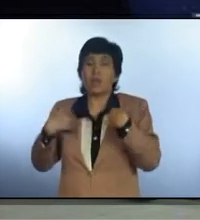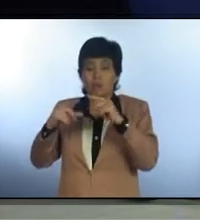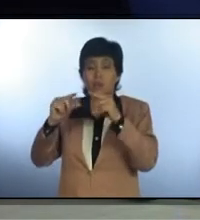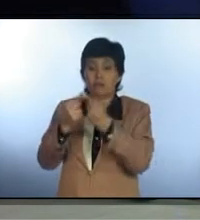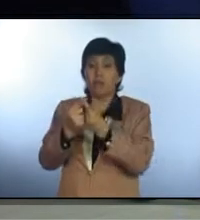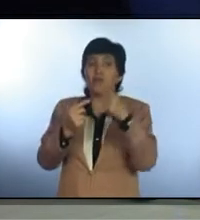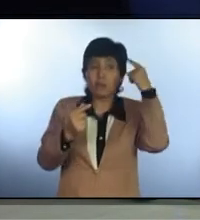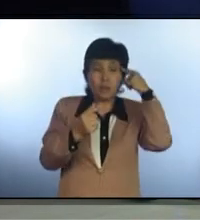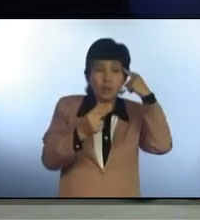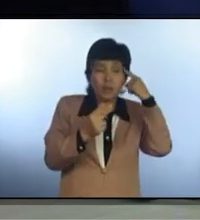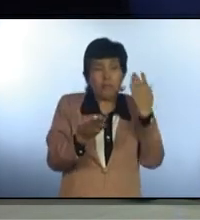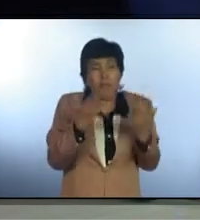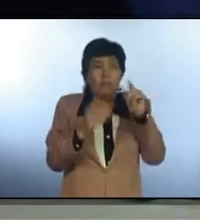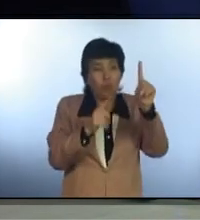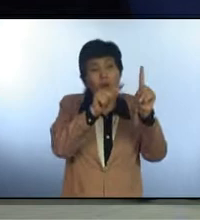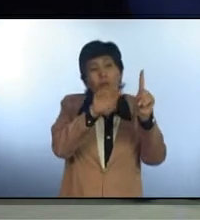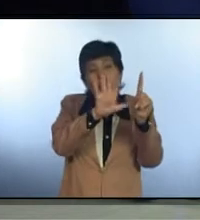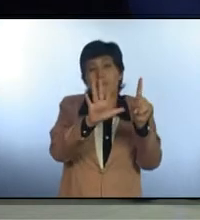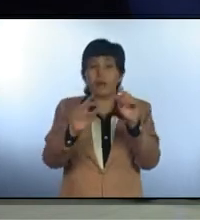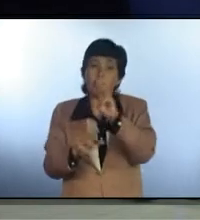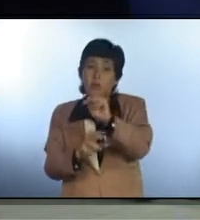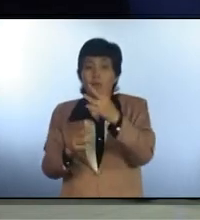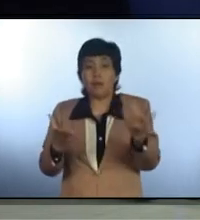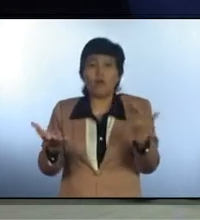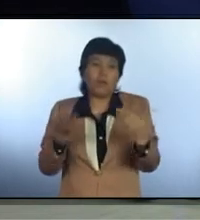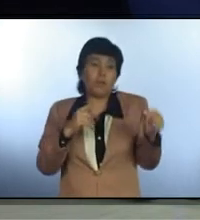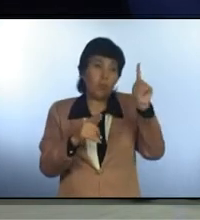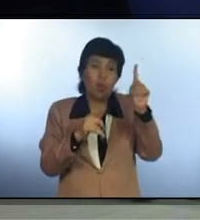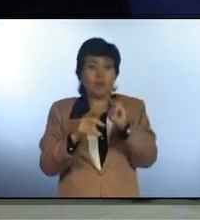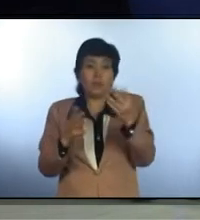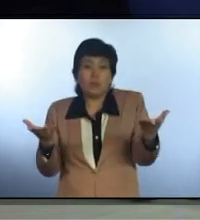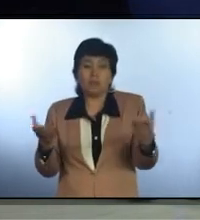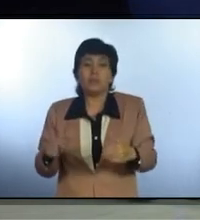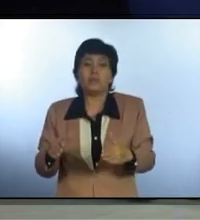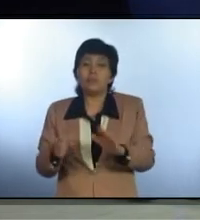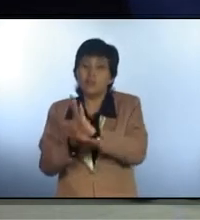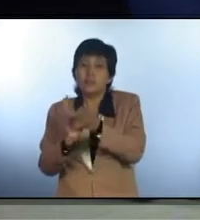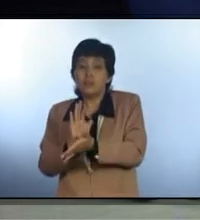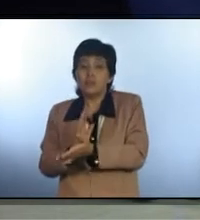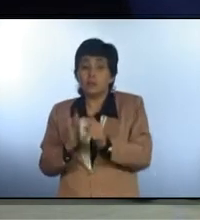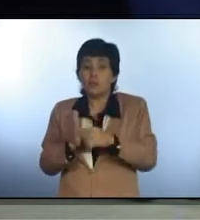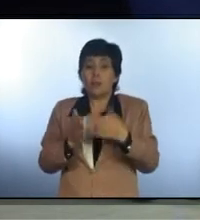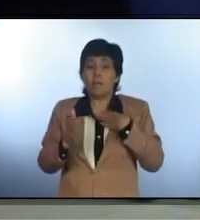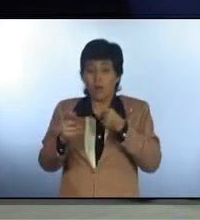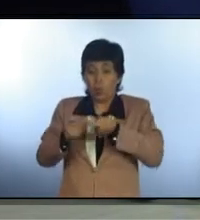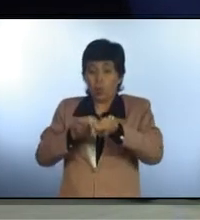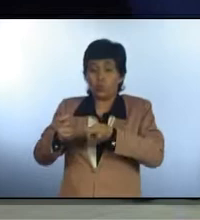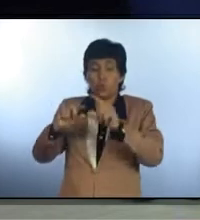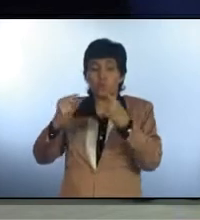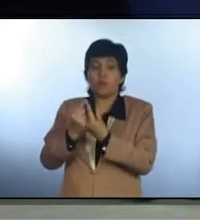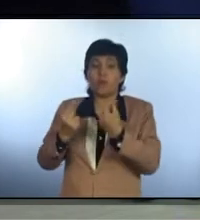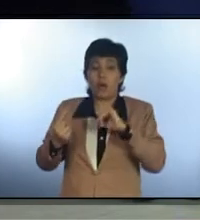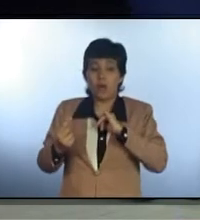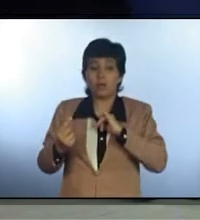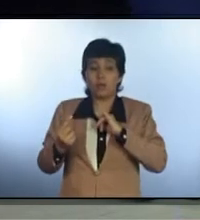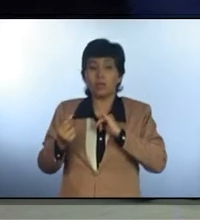that think that it's 1.5 meter or that think that it's 1 meter. So somehow this is my control group. I